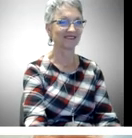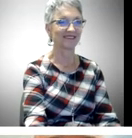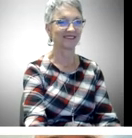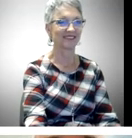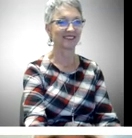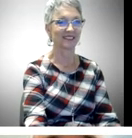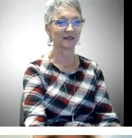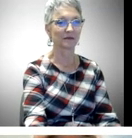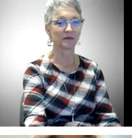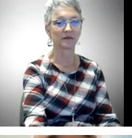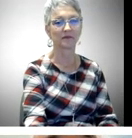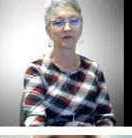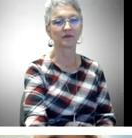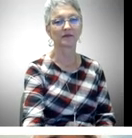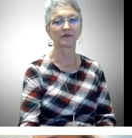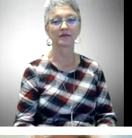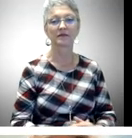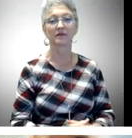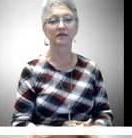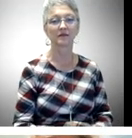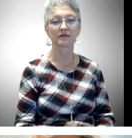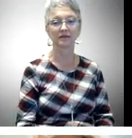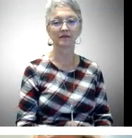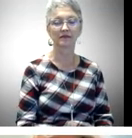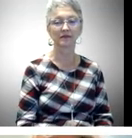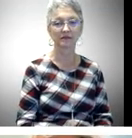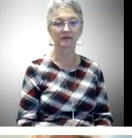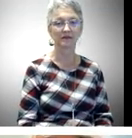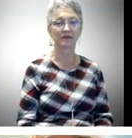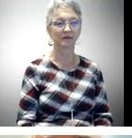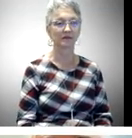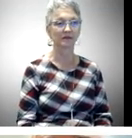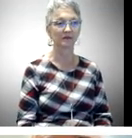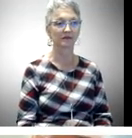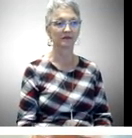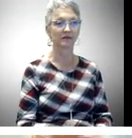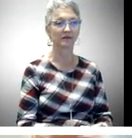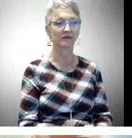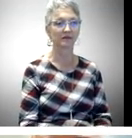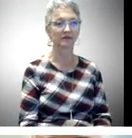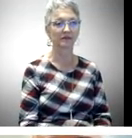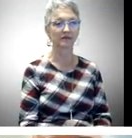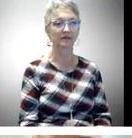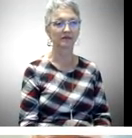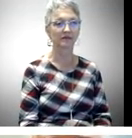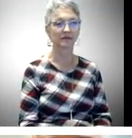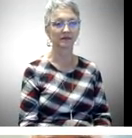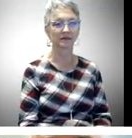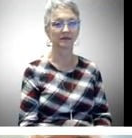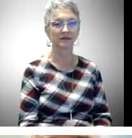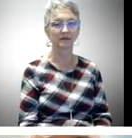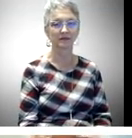decision-making. Next slide. So what is the underlying principle behind supported decision? I think this is